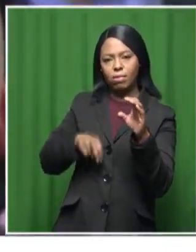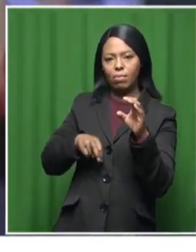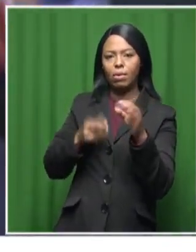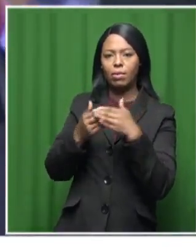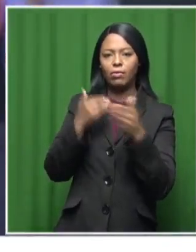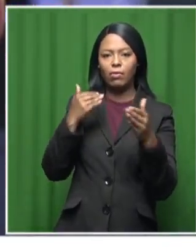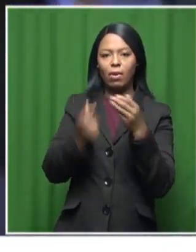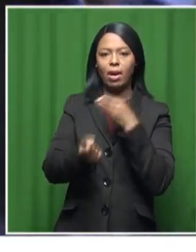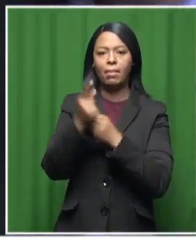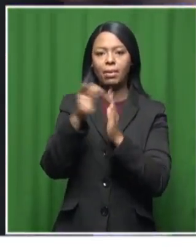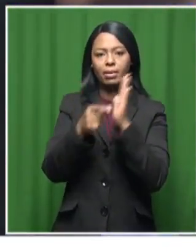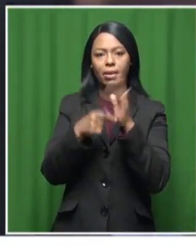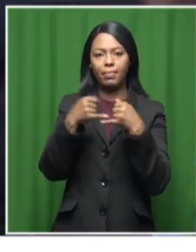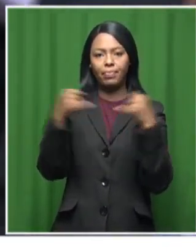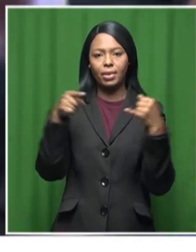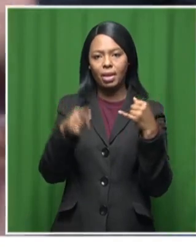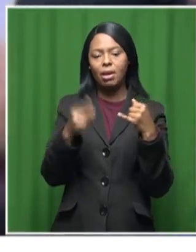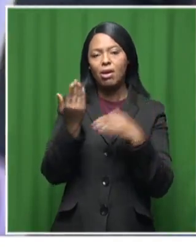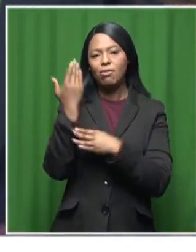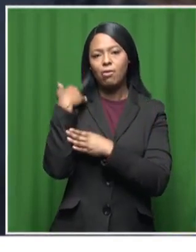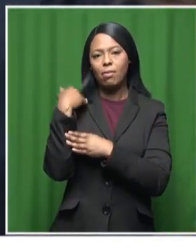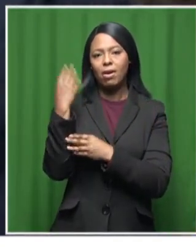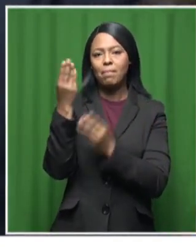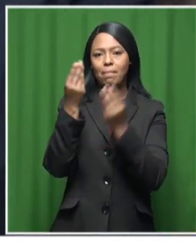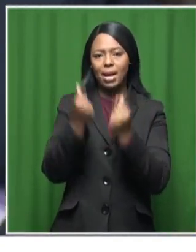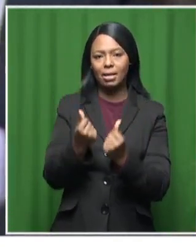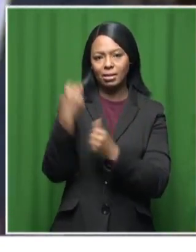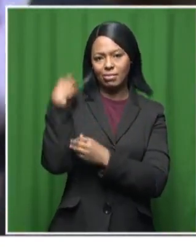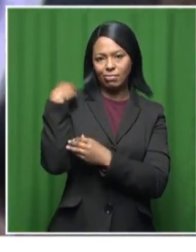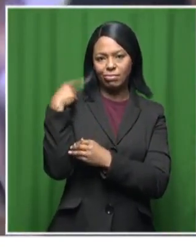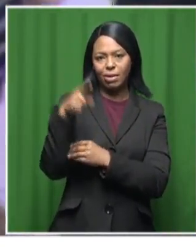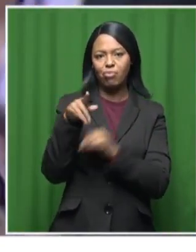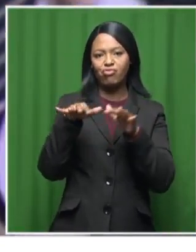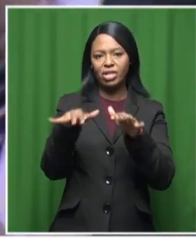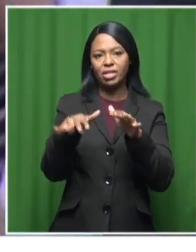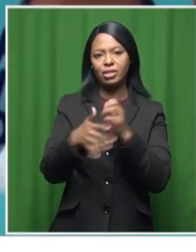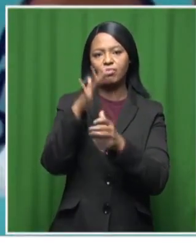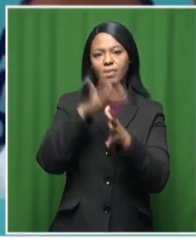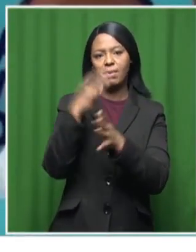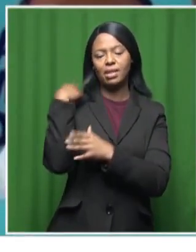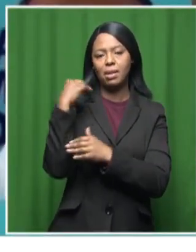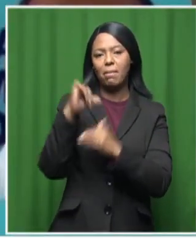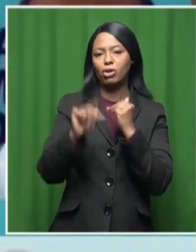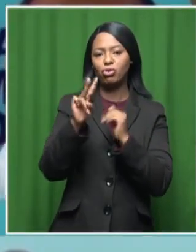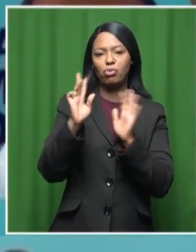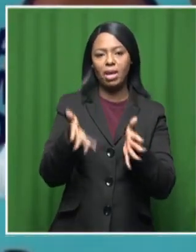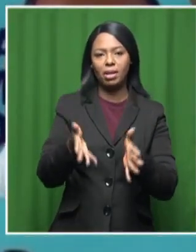deadline. The former finance minister is Britain's 3rd Prime Minister in less than 2 months.